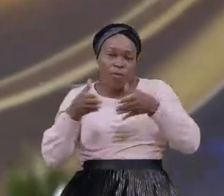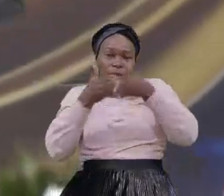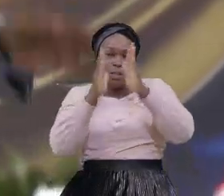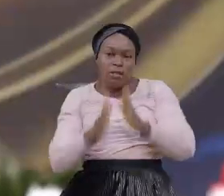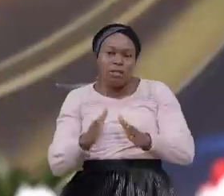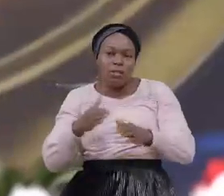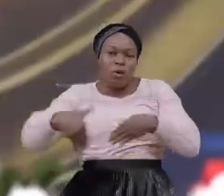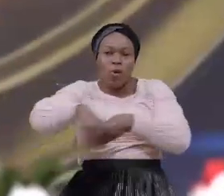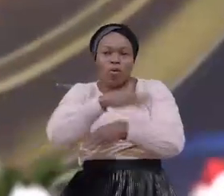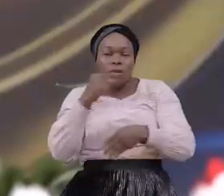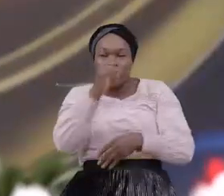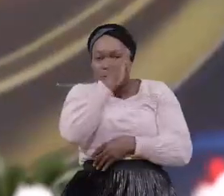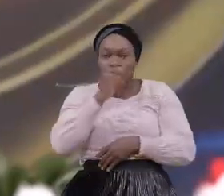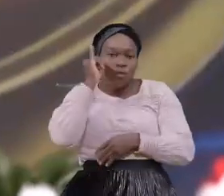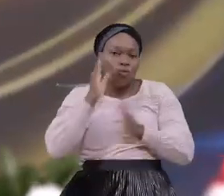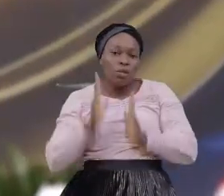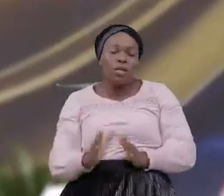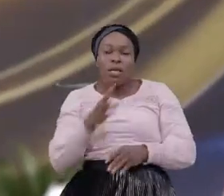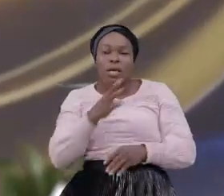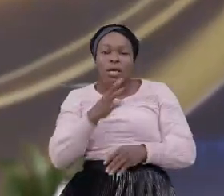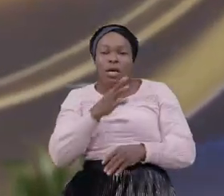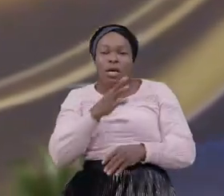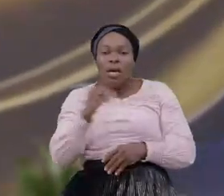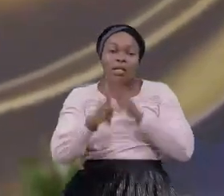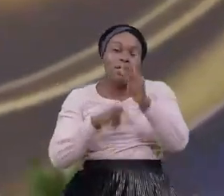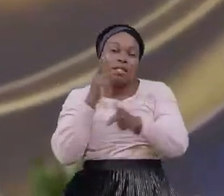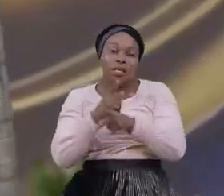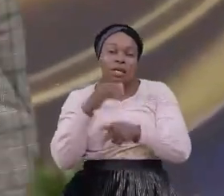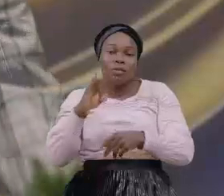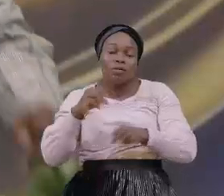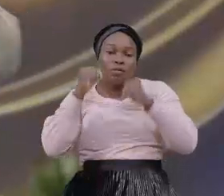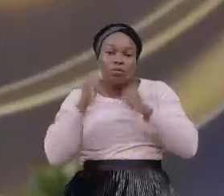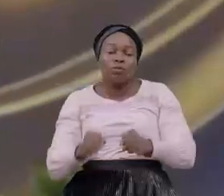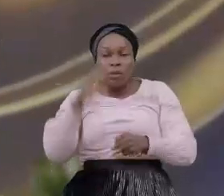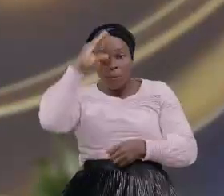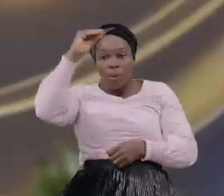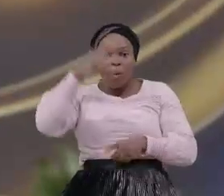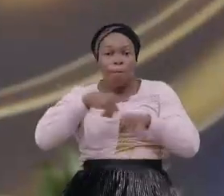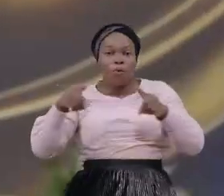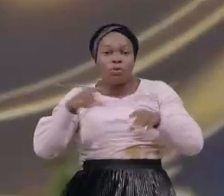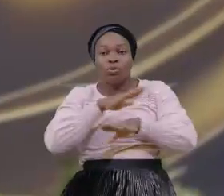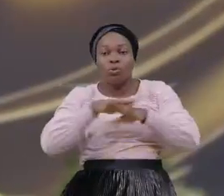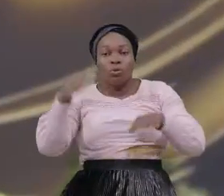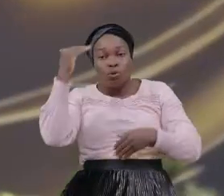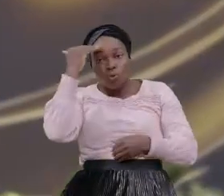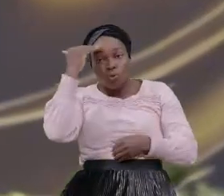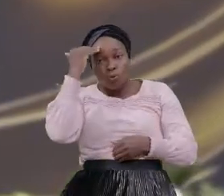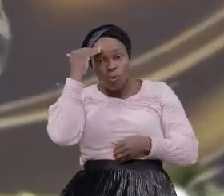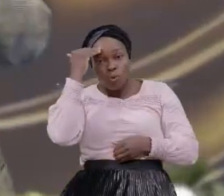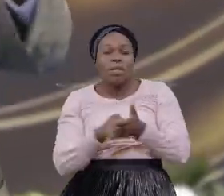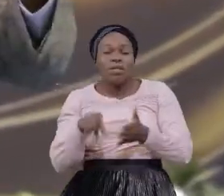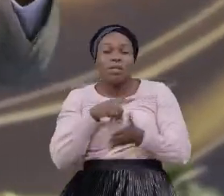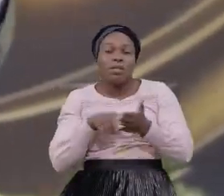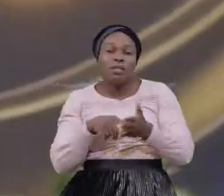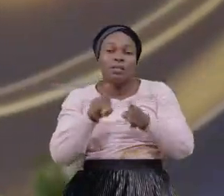know, a kind of stout man. But he didn't know for this new position